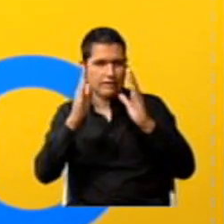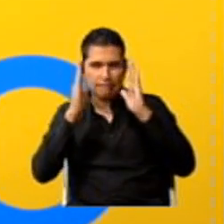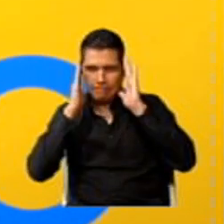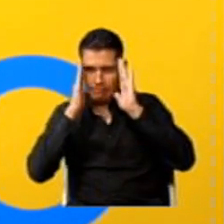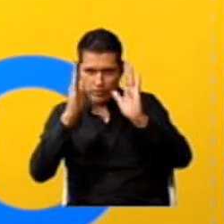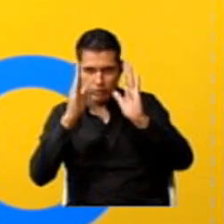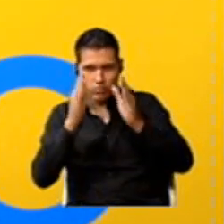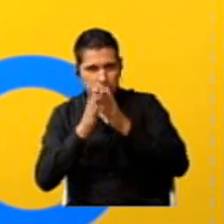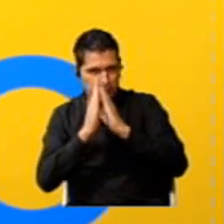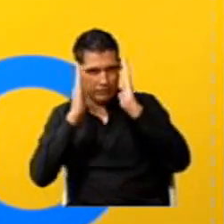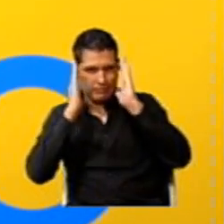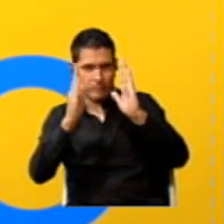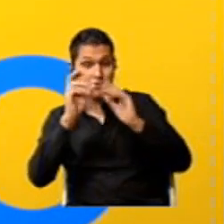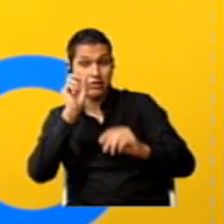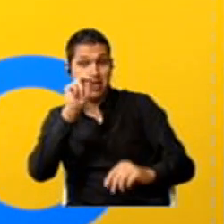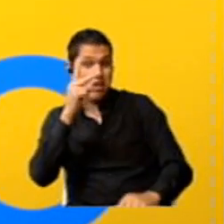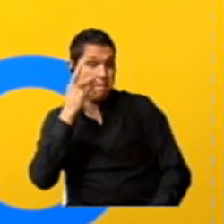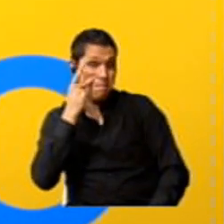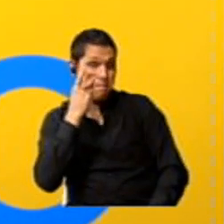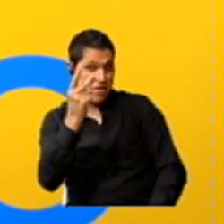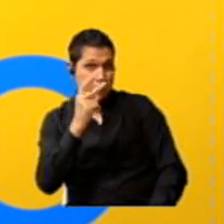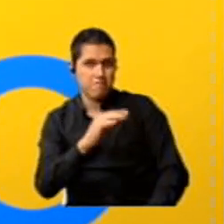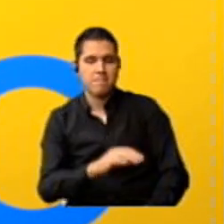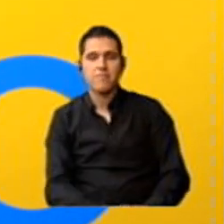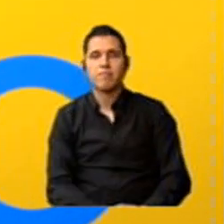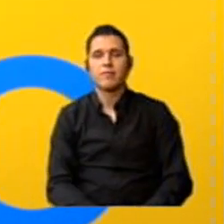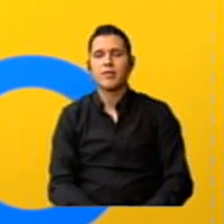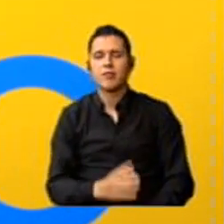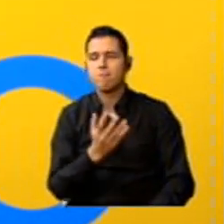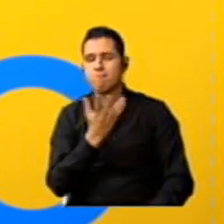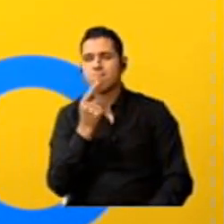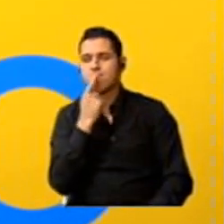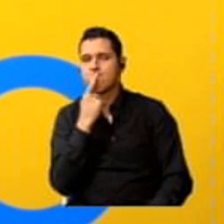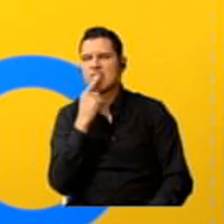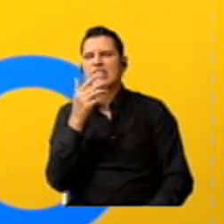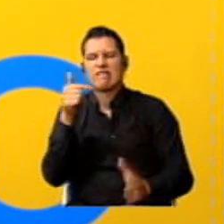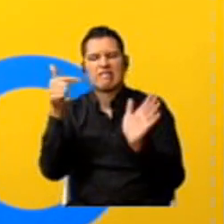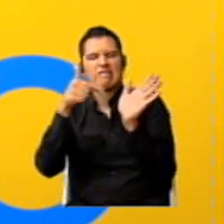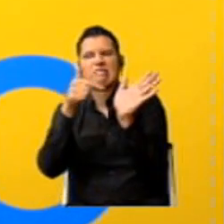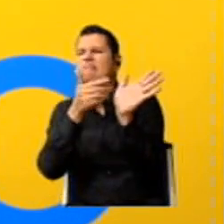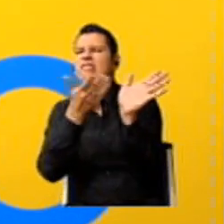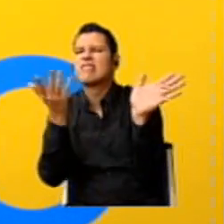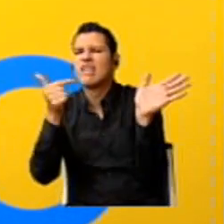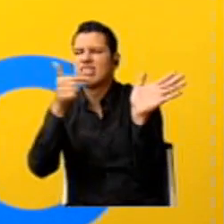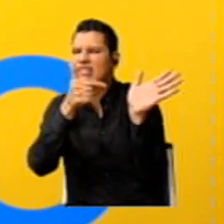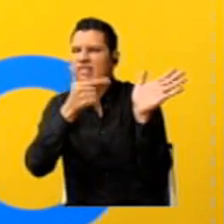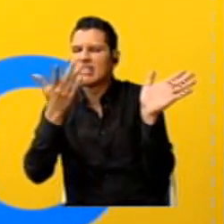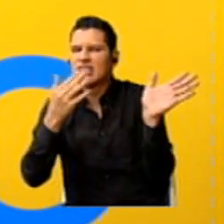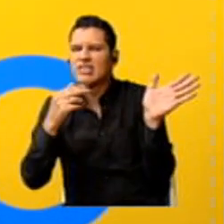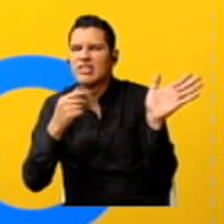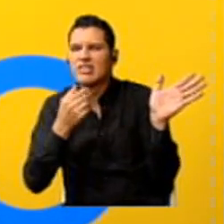attention? Okay, let's see. Huh, what's this? Oh, I know, I